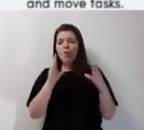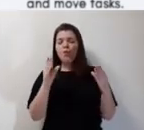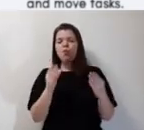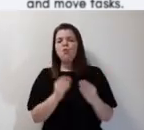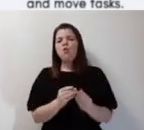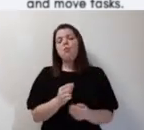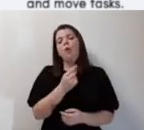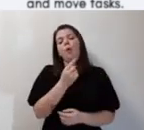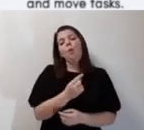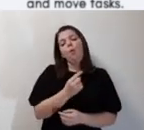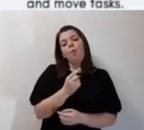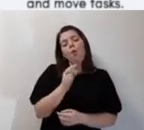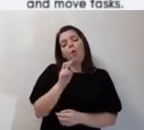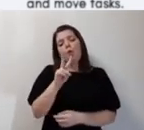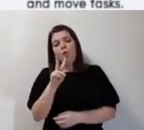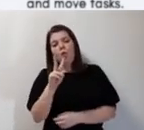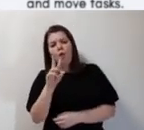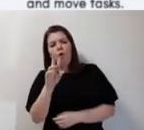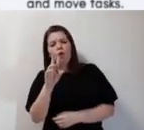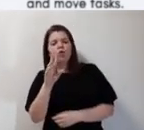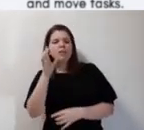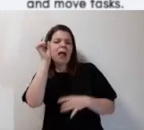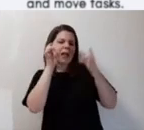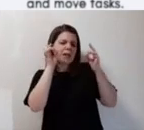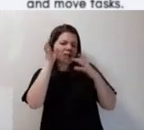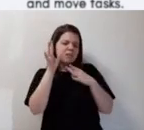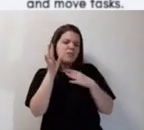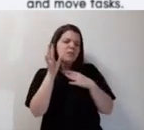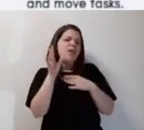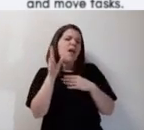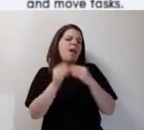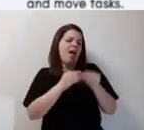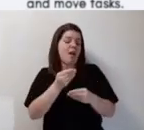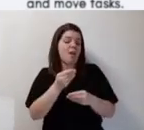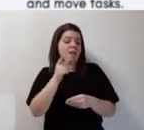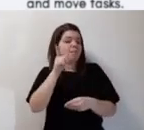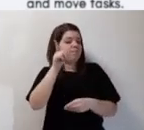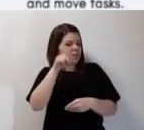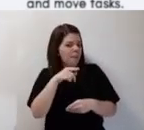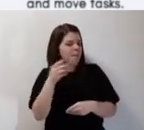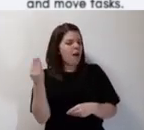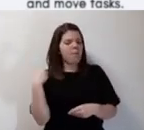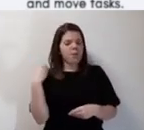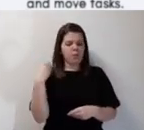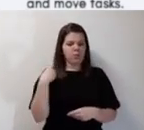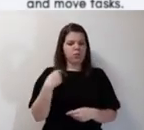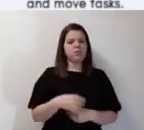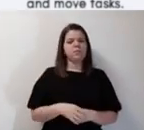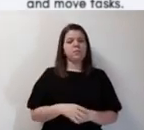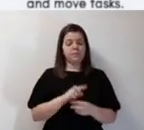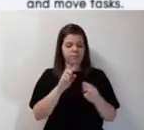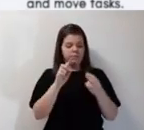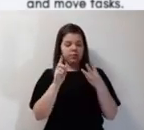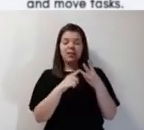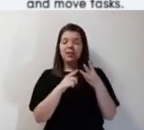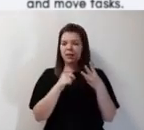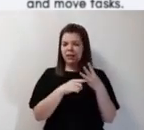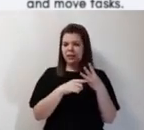the task to the director and other teachers in the school. So yeah, the beginning